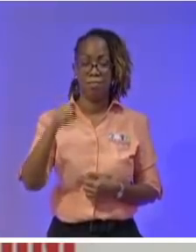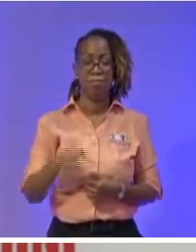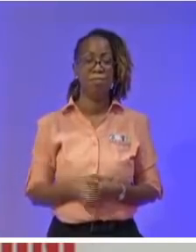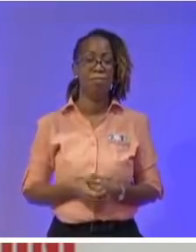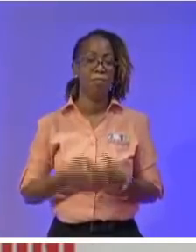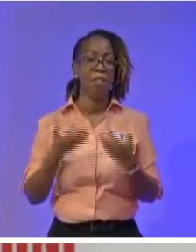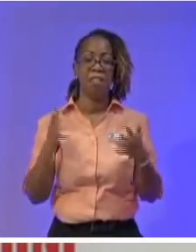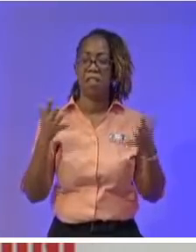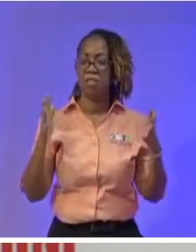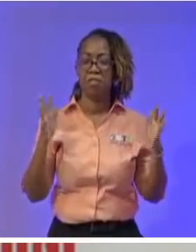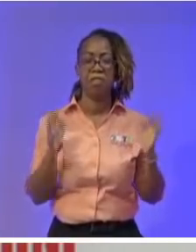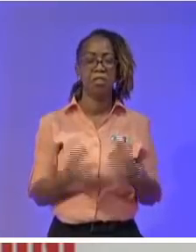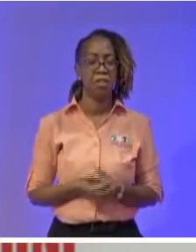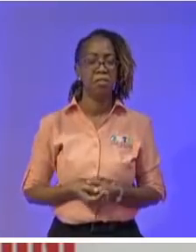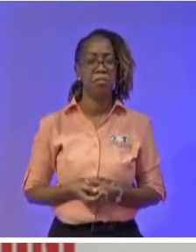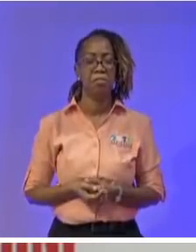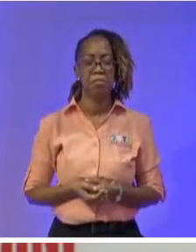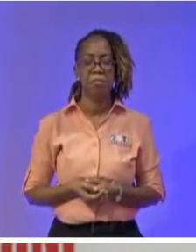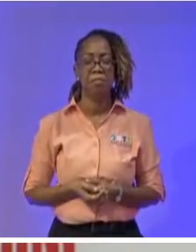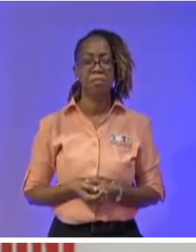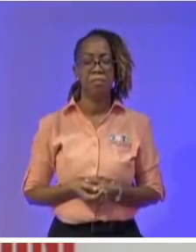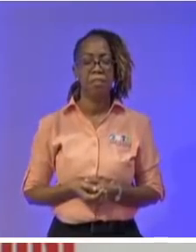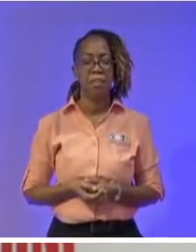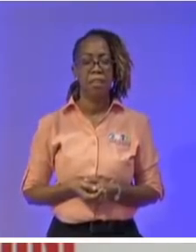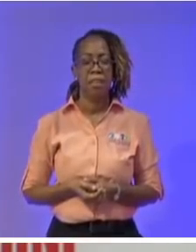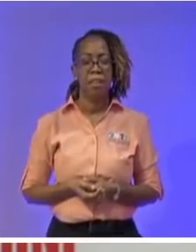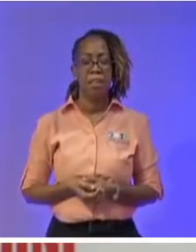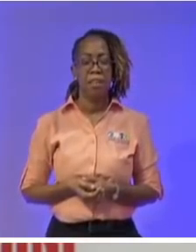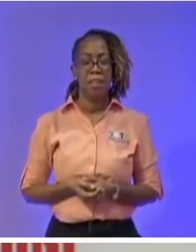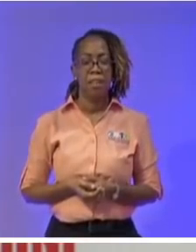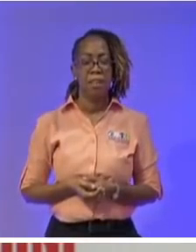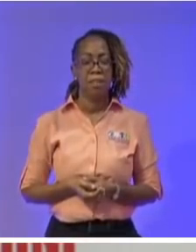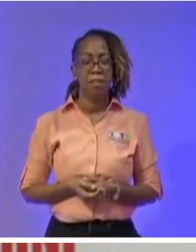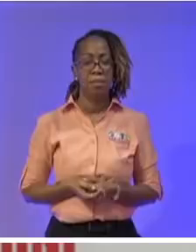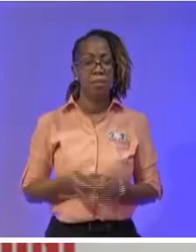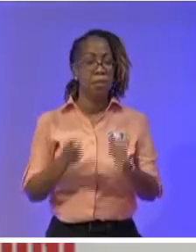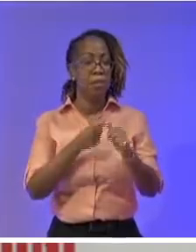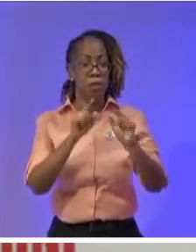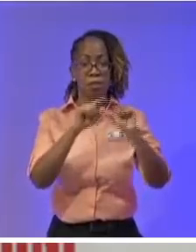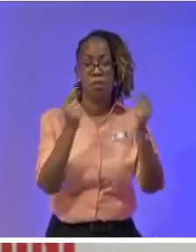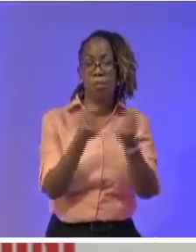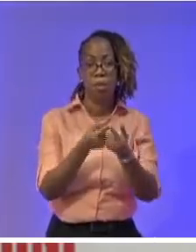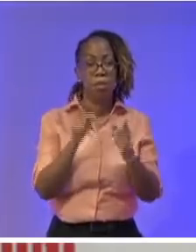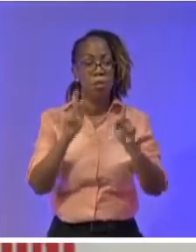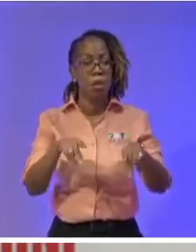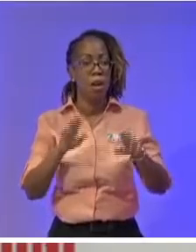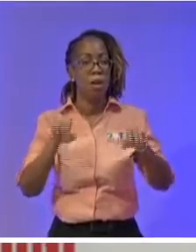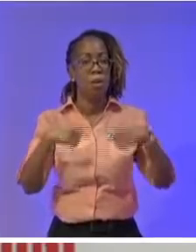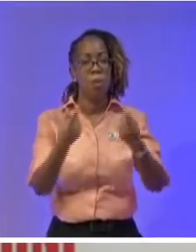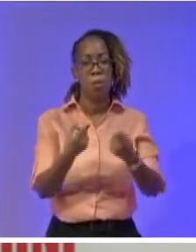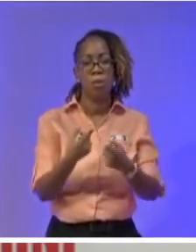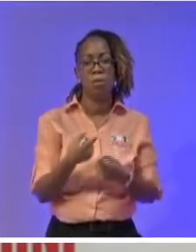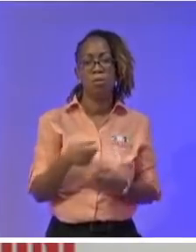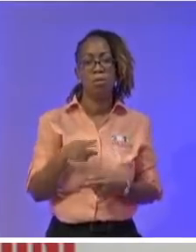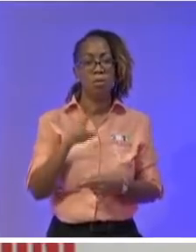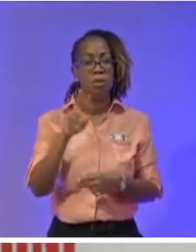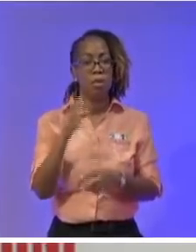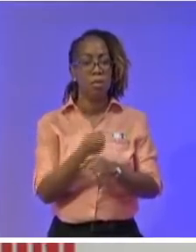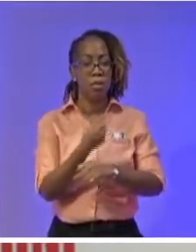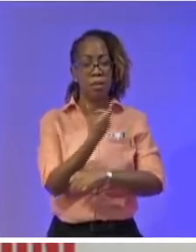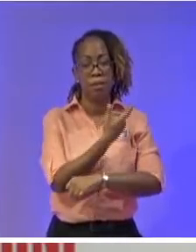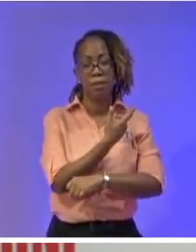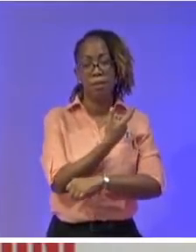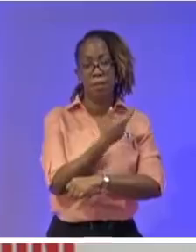69,739 persons of this first cohort of eligible persons to be boosted are in